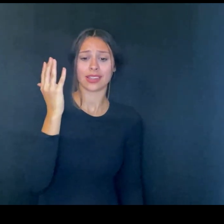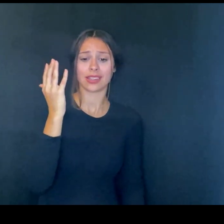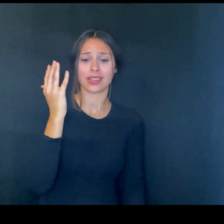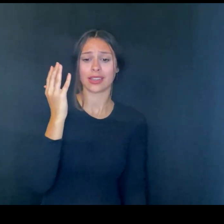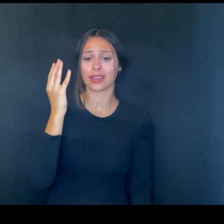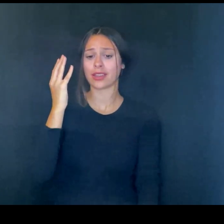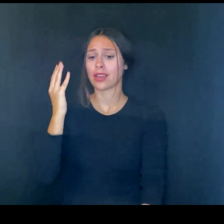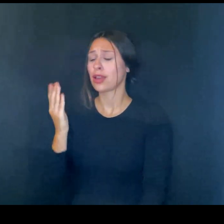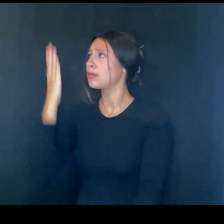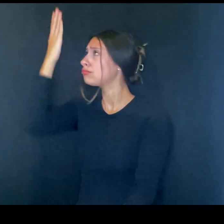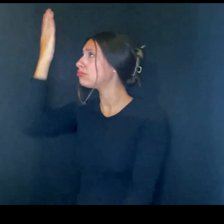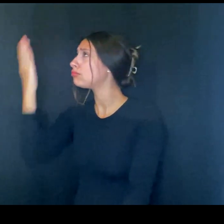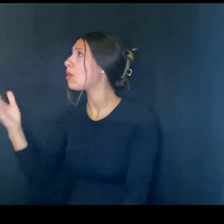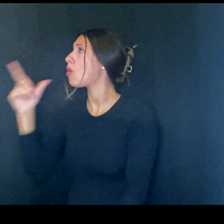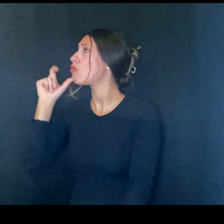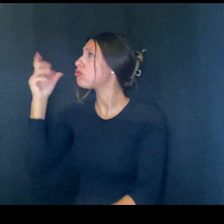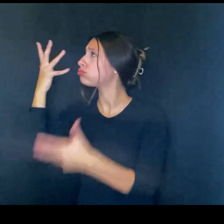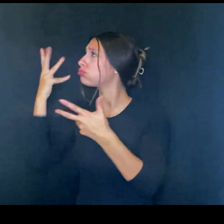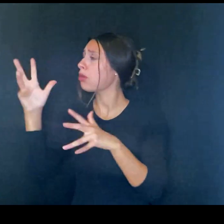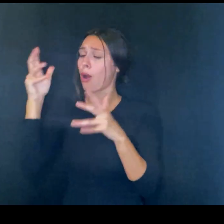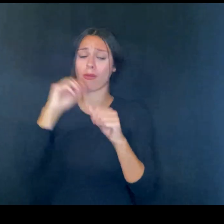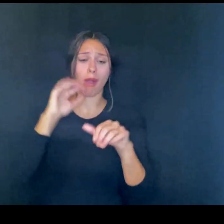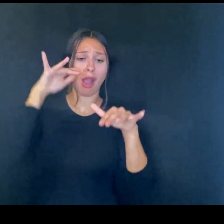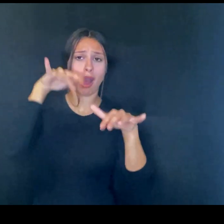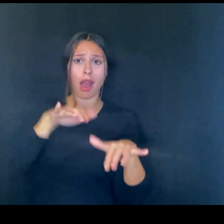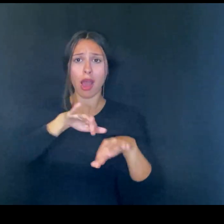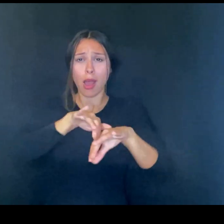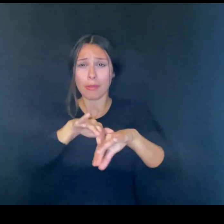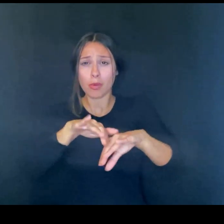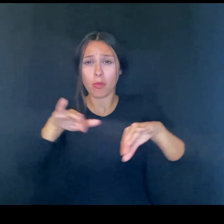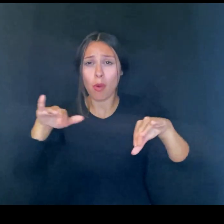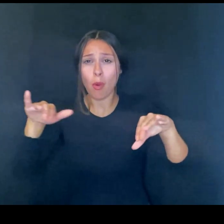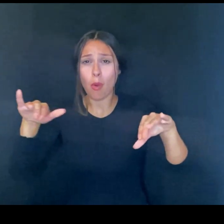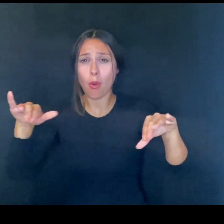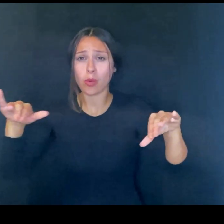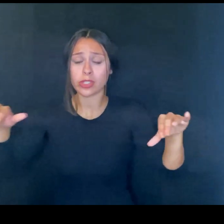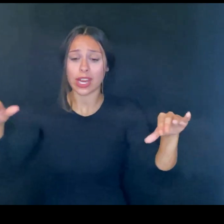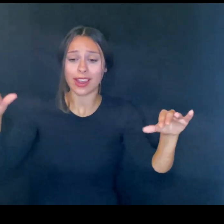Moses, the one who opened up the